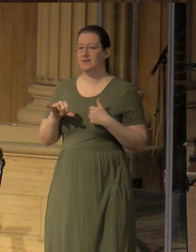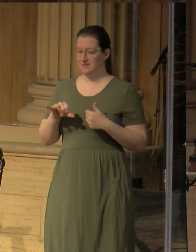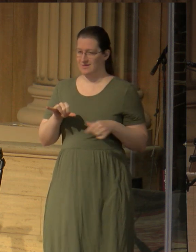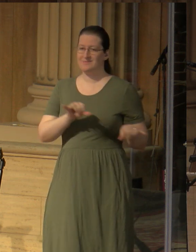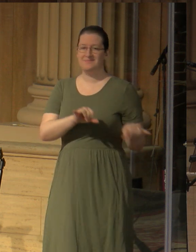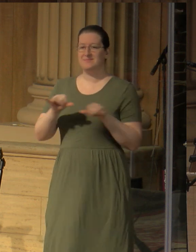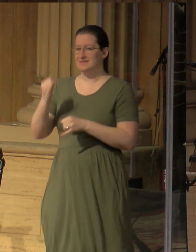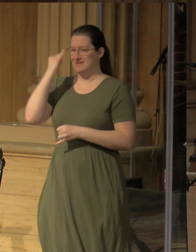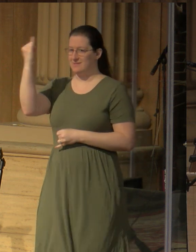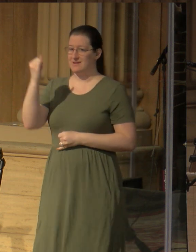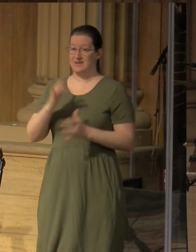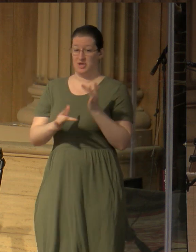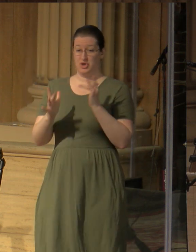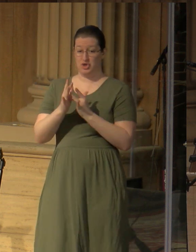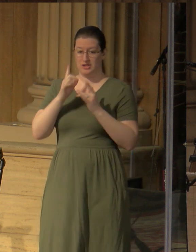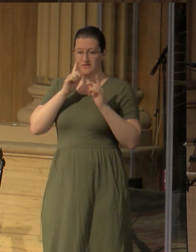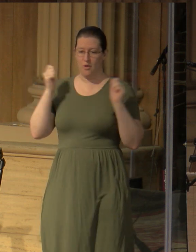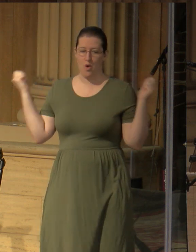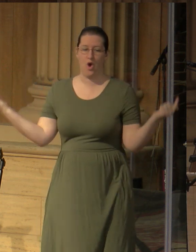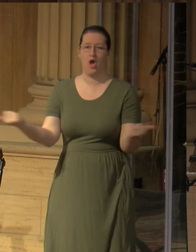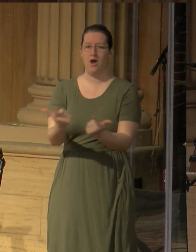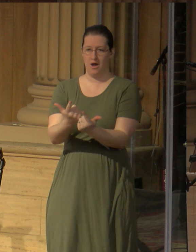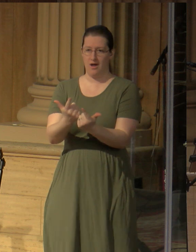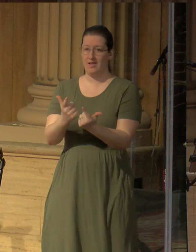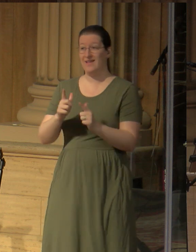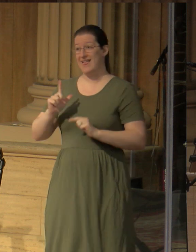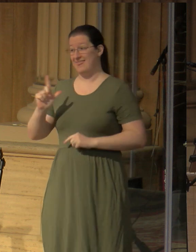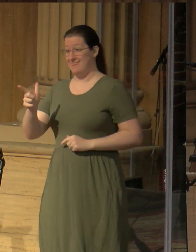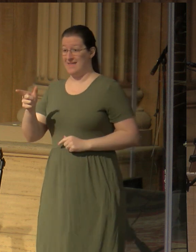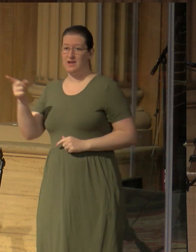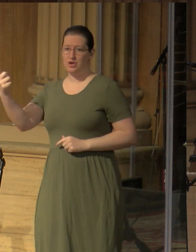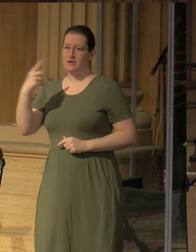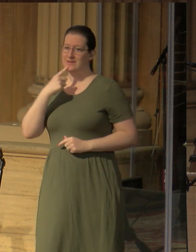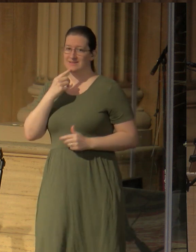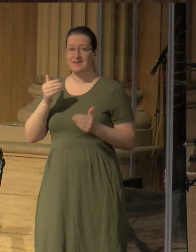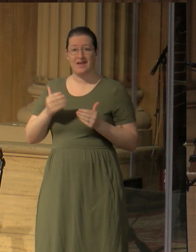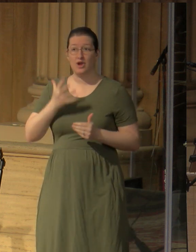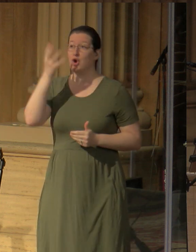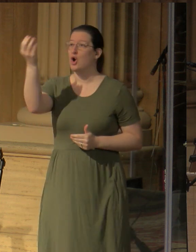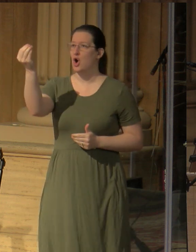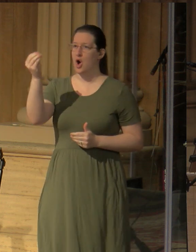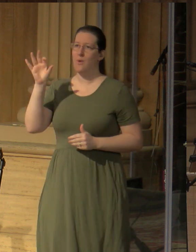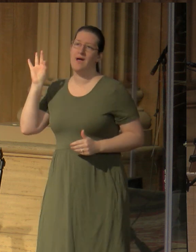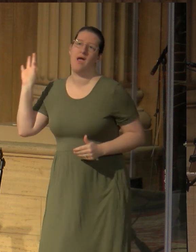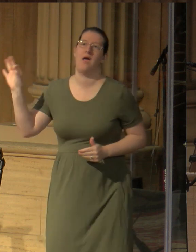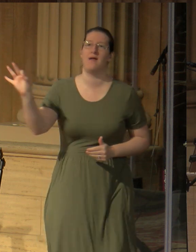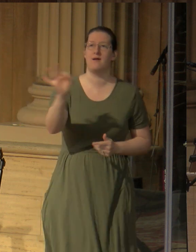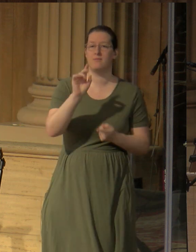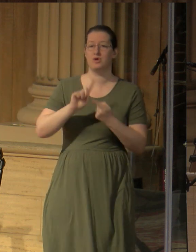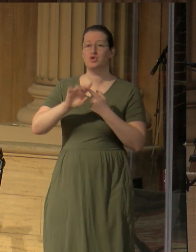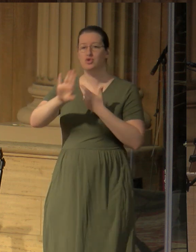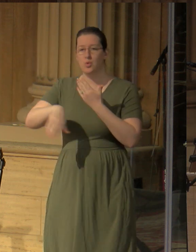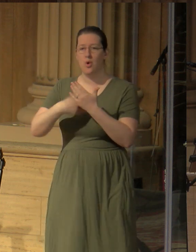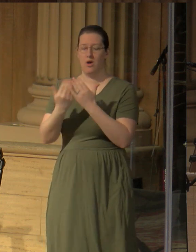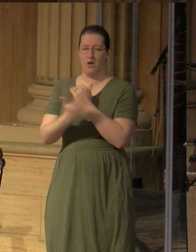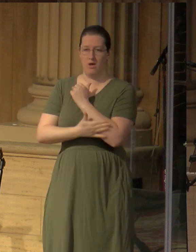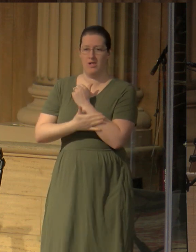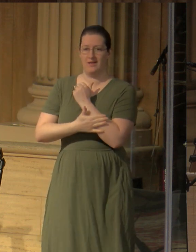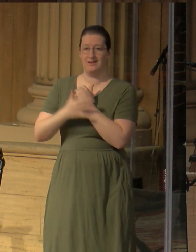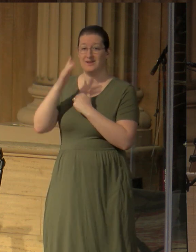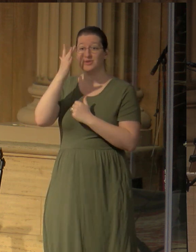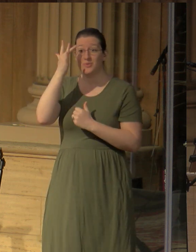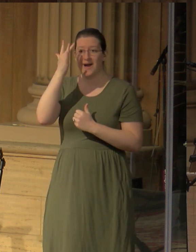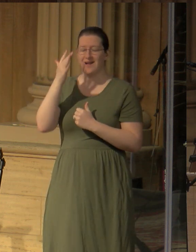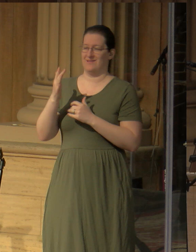to all. And he would later command us as his disciples to go and preach the gospel to all nations because he is bread enough for the